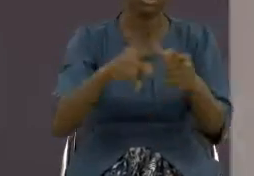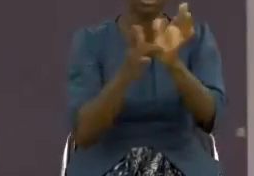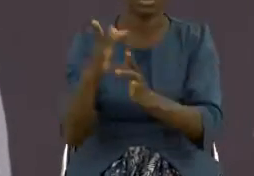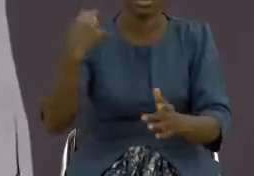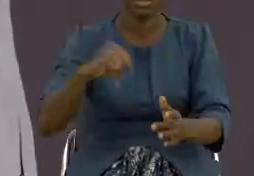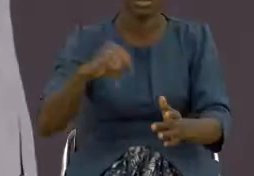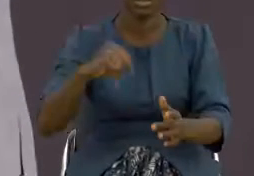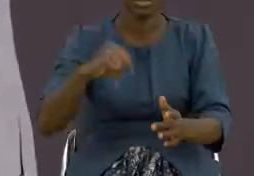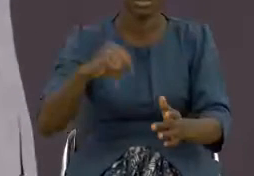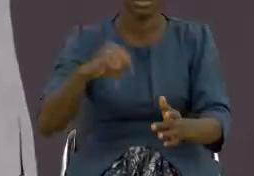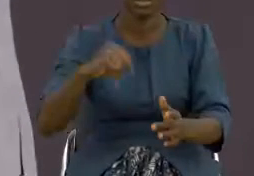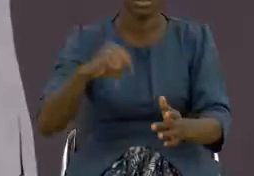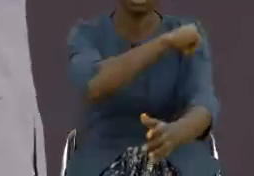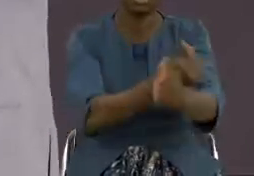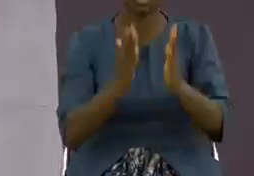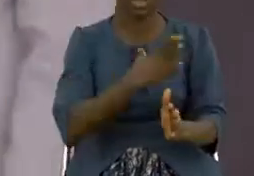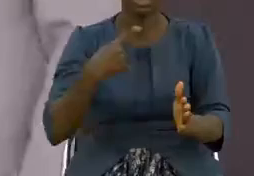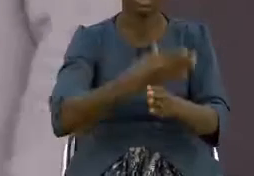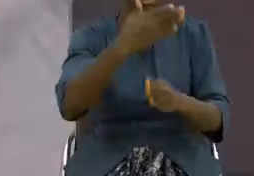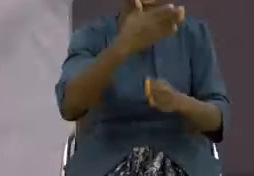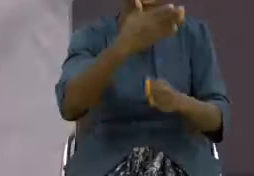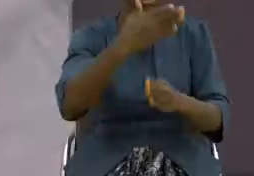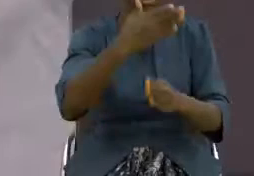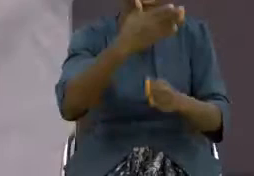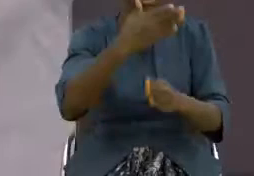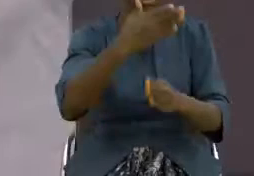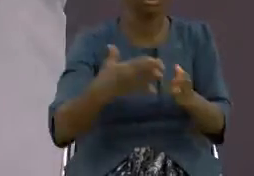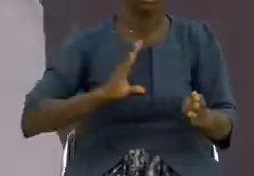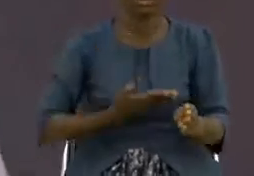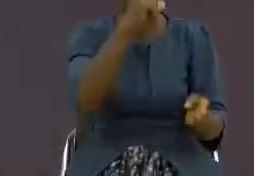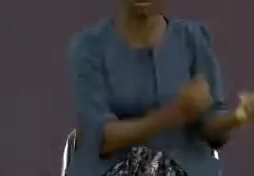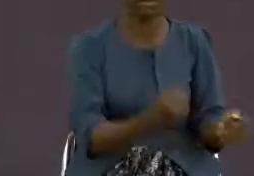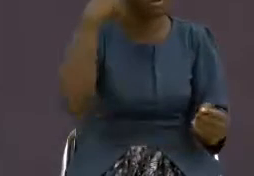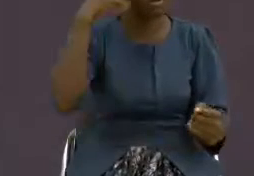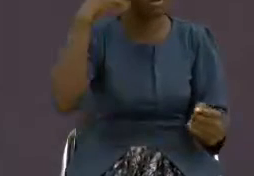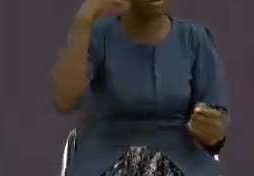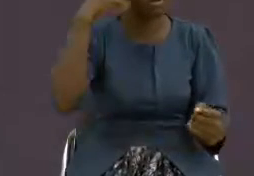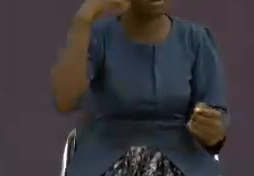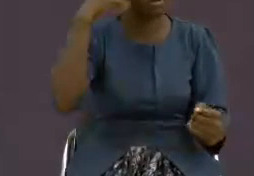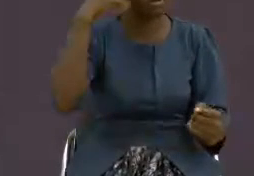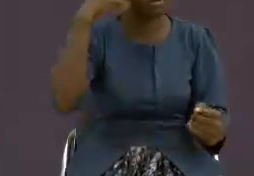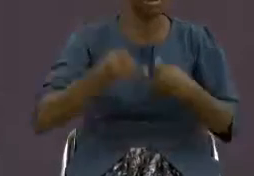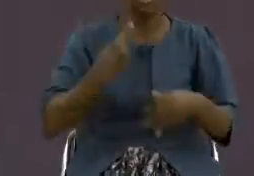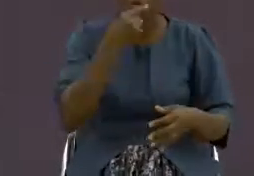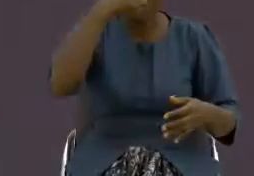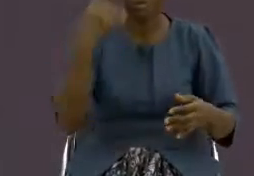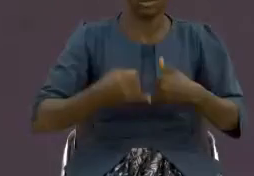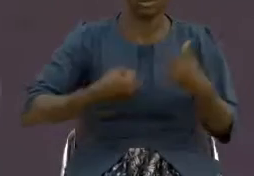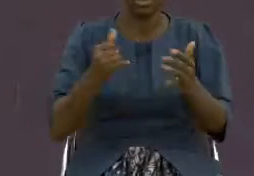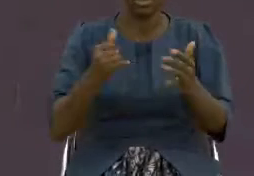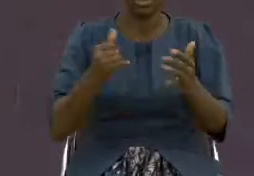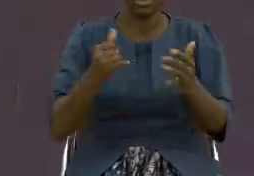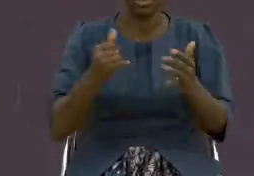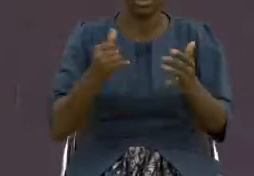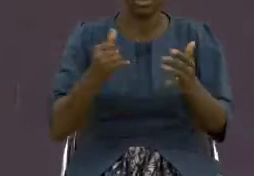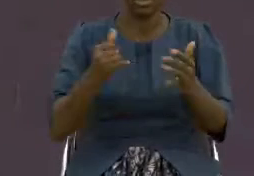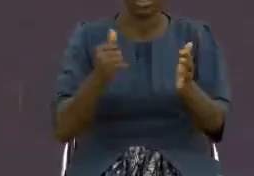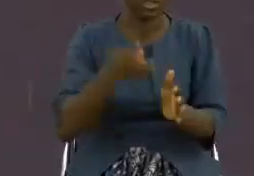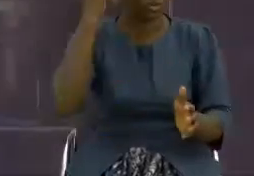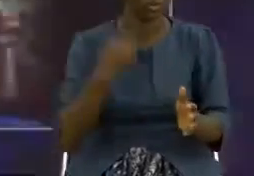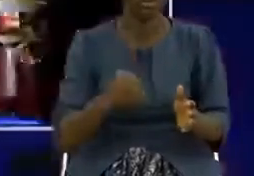our faith, who for the joy that was set before him, endured the